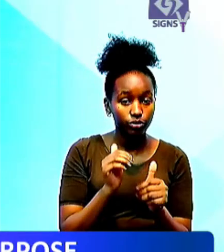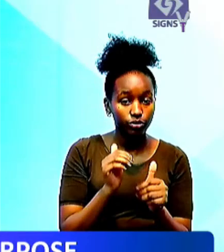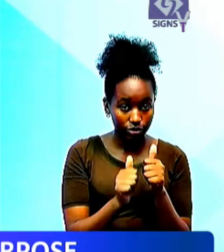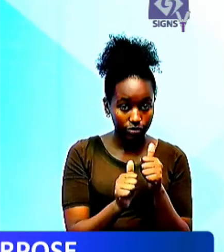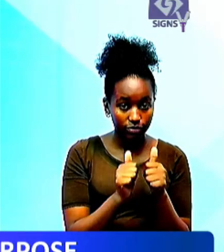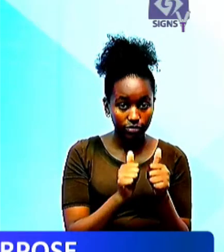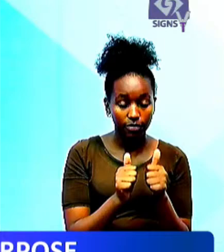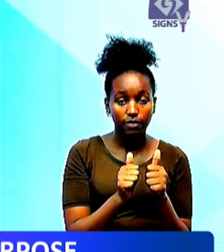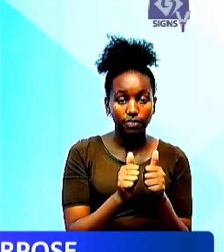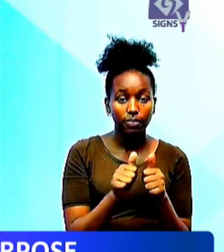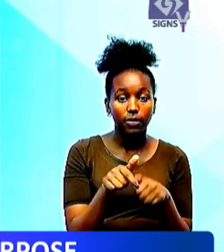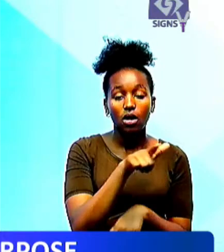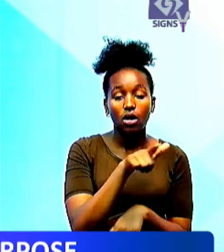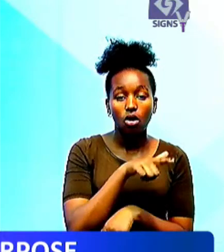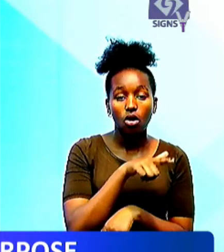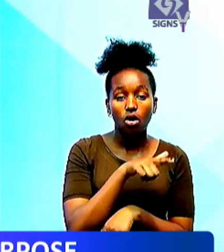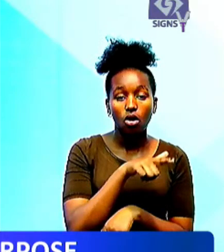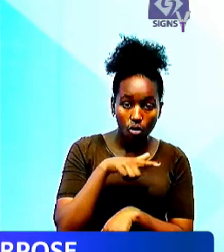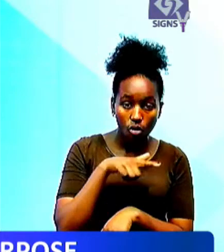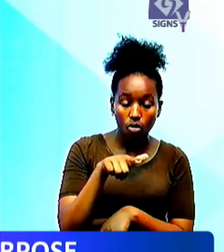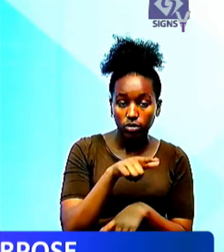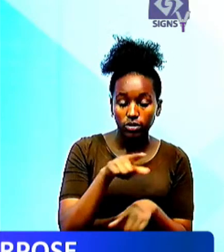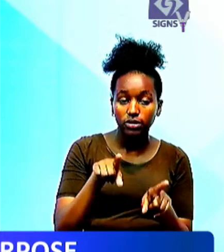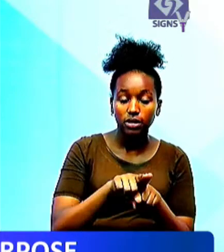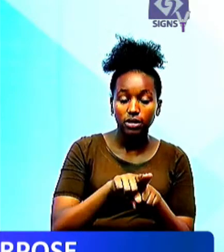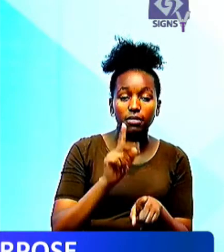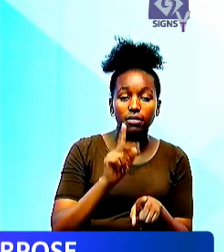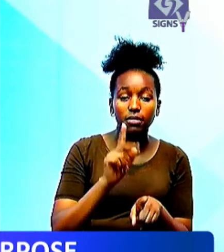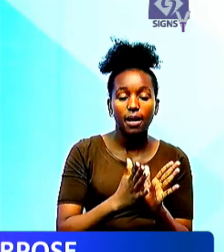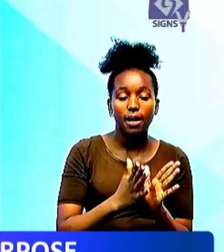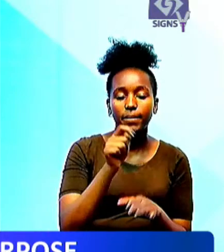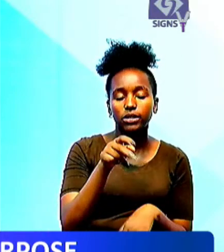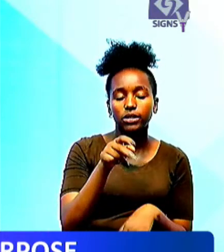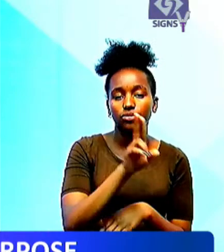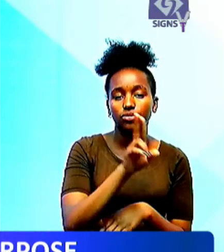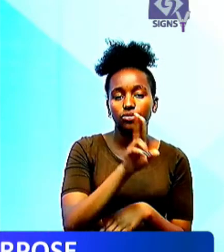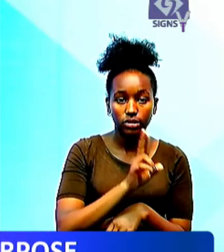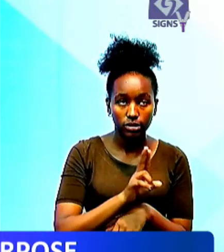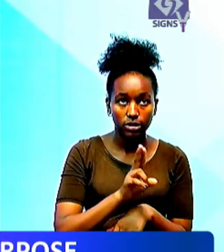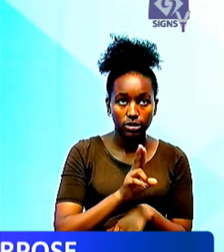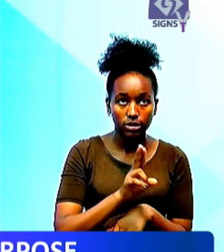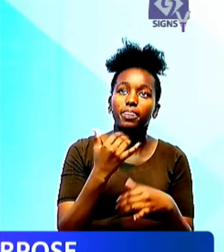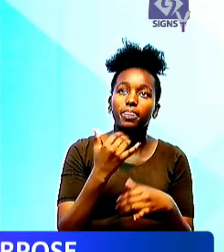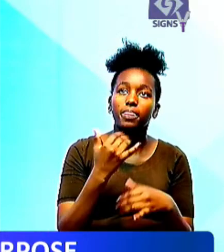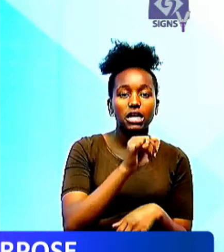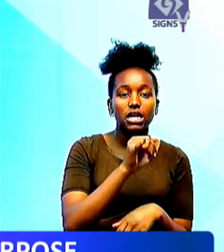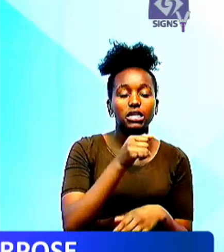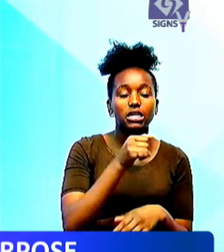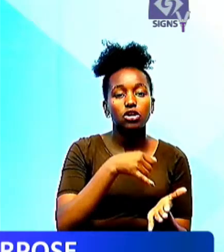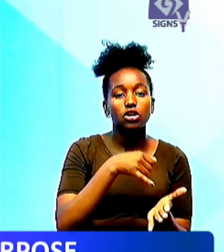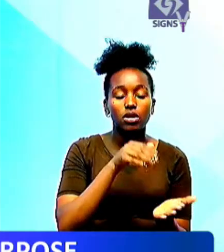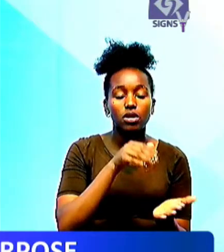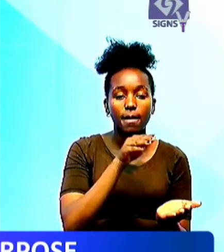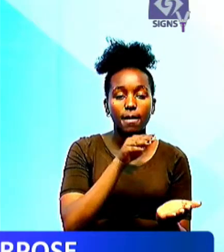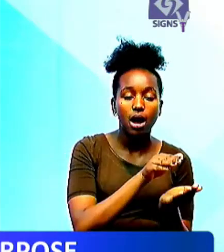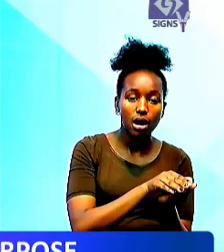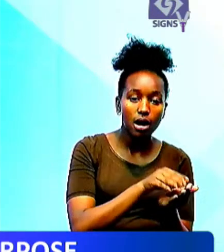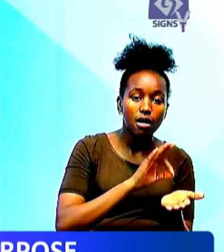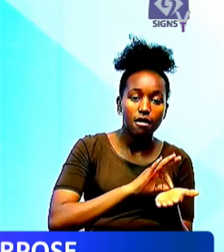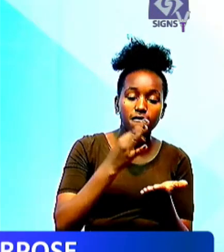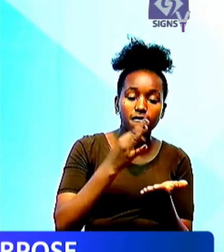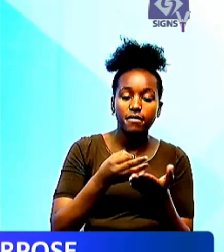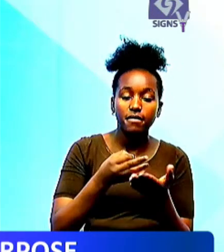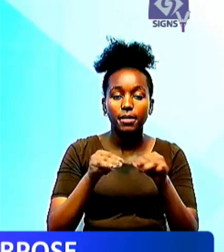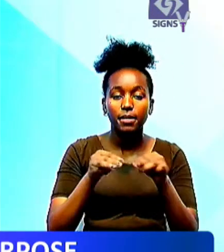the locals, the Kenyans will partake, include banks, fund managers like us.